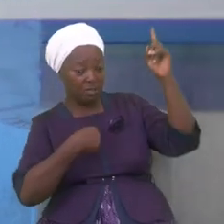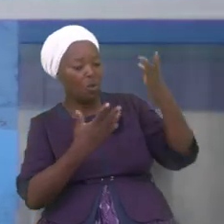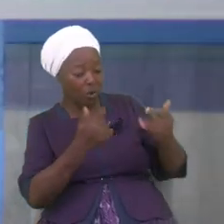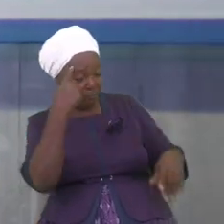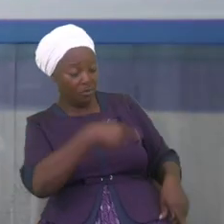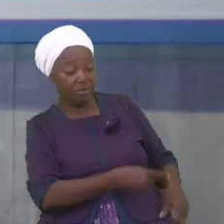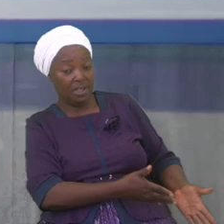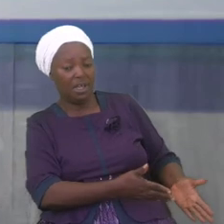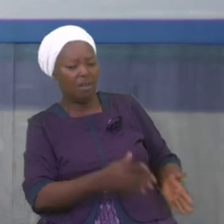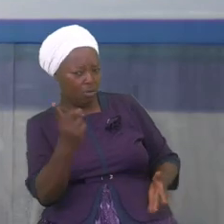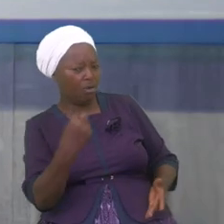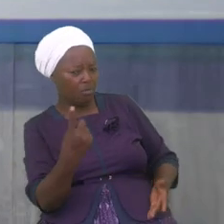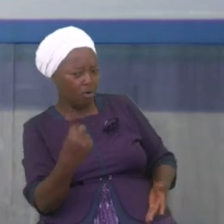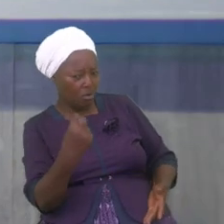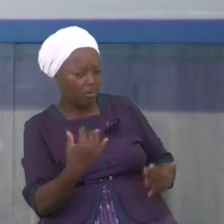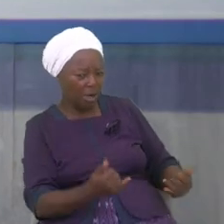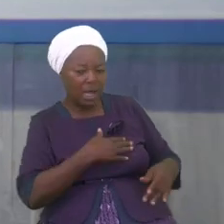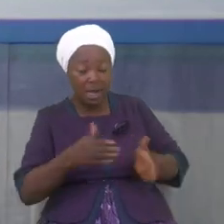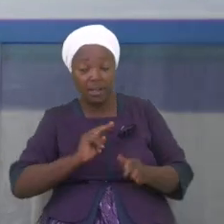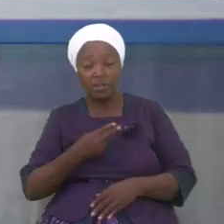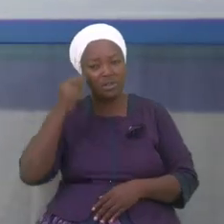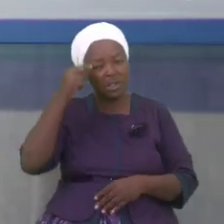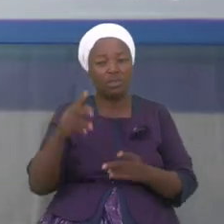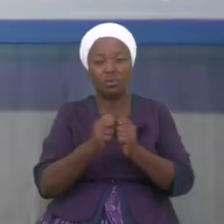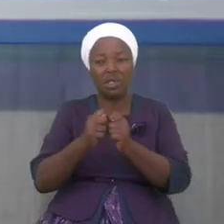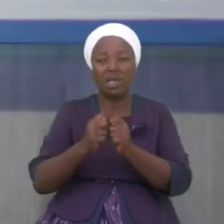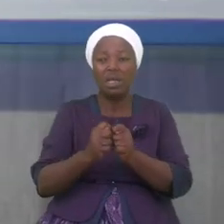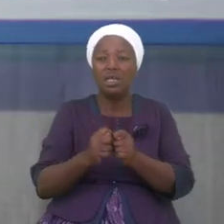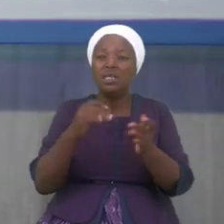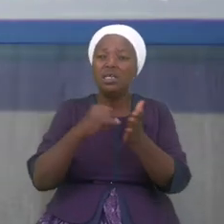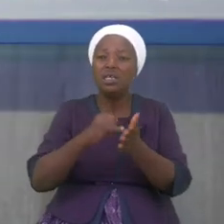Come now. And let us reason together. It's a